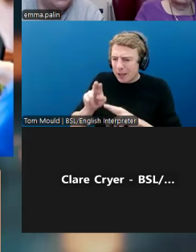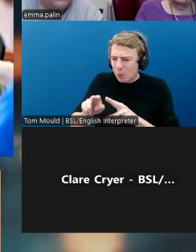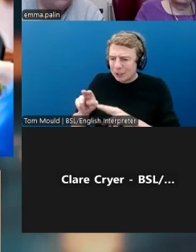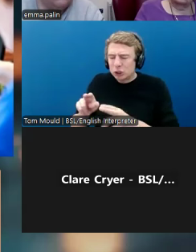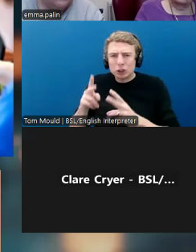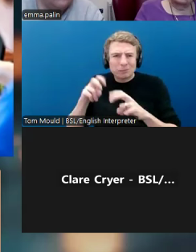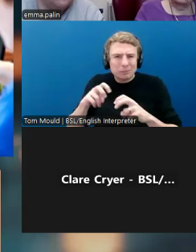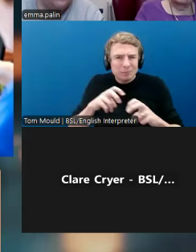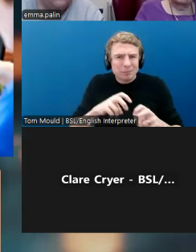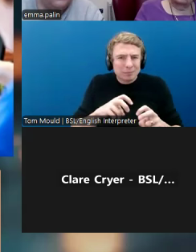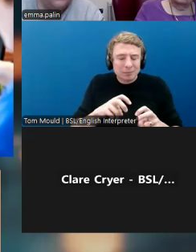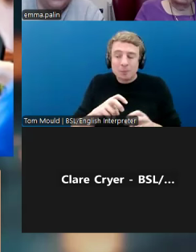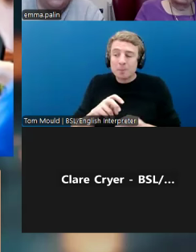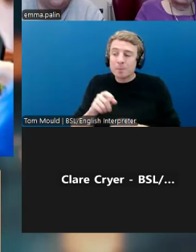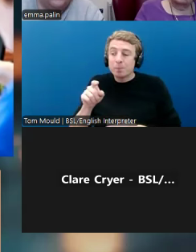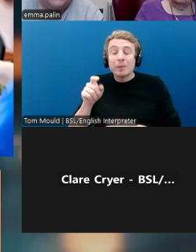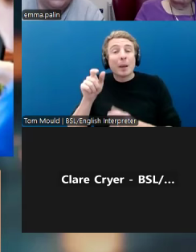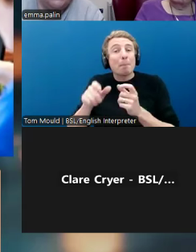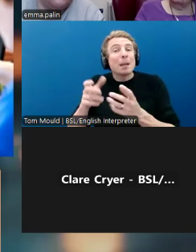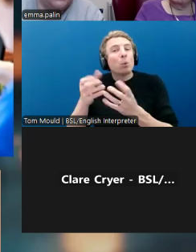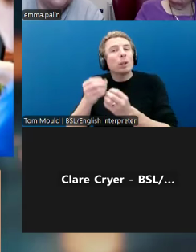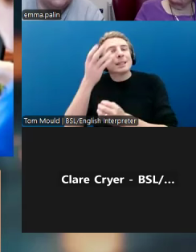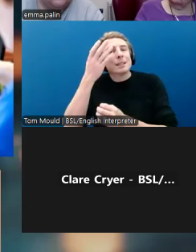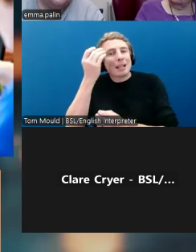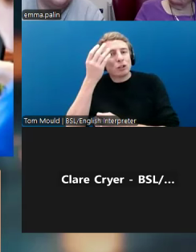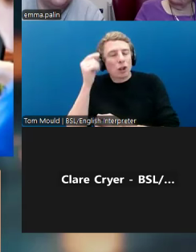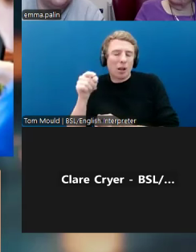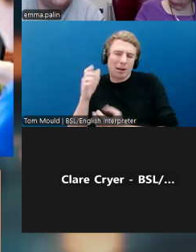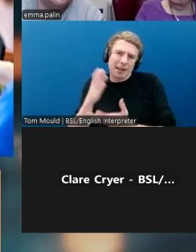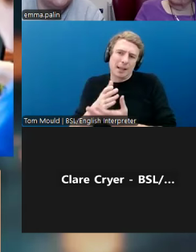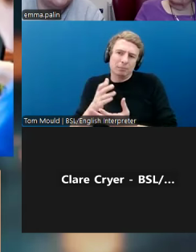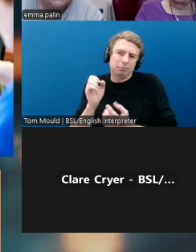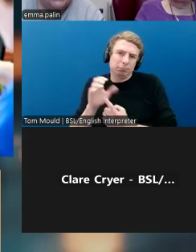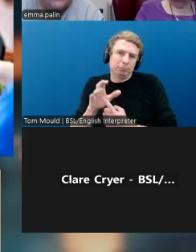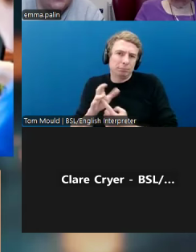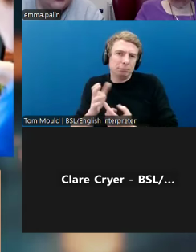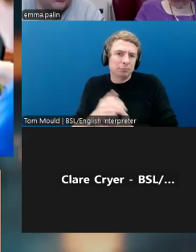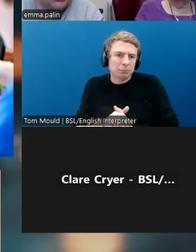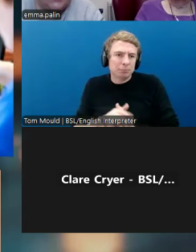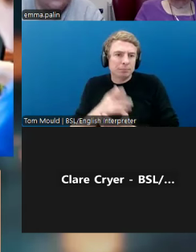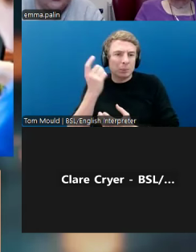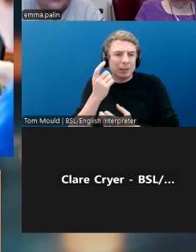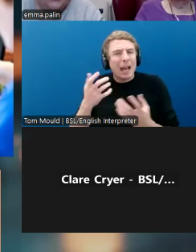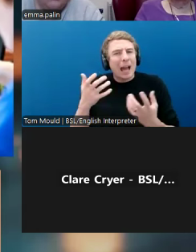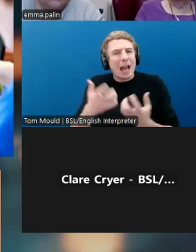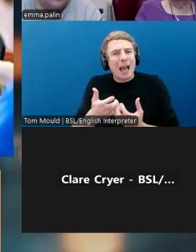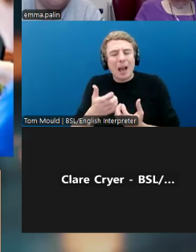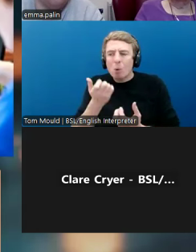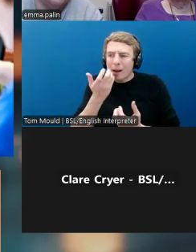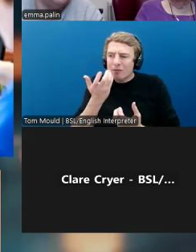us thinking about long-term, how we embed the arts into day-to-day living, into our staff